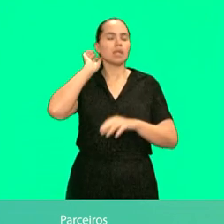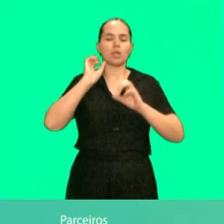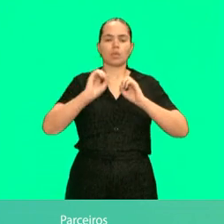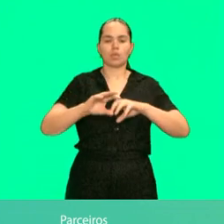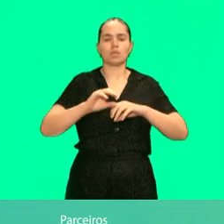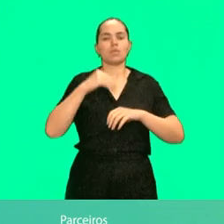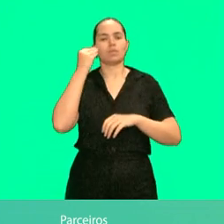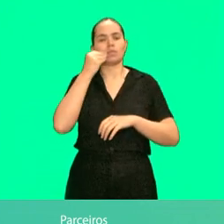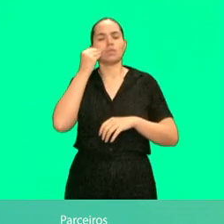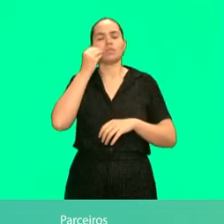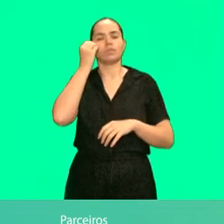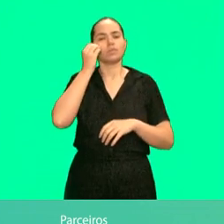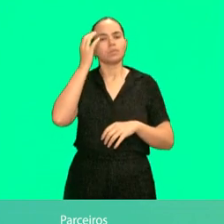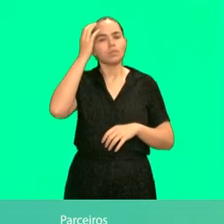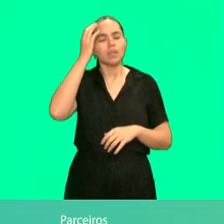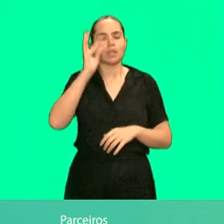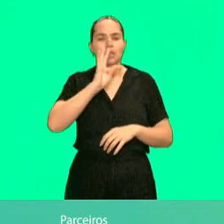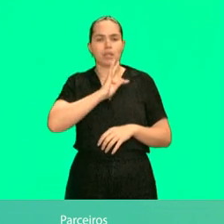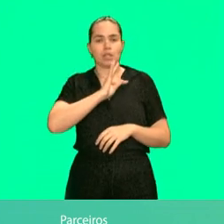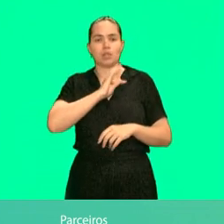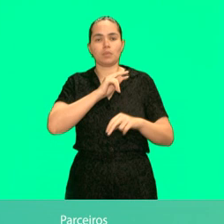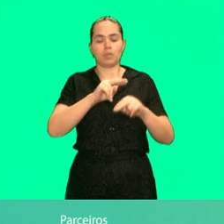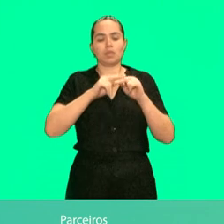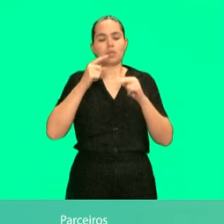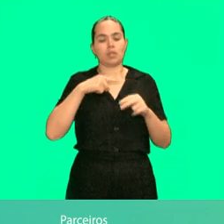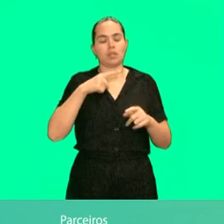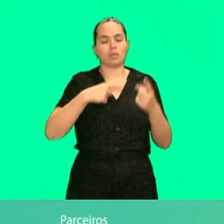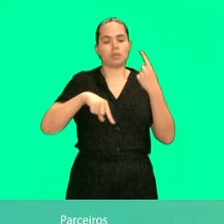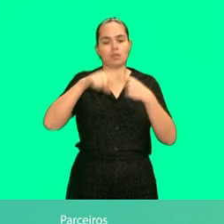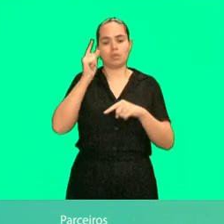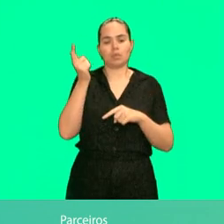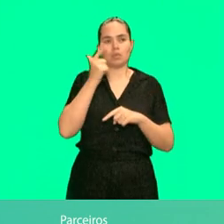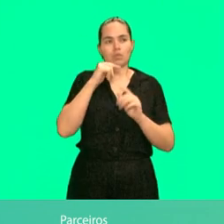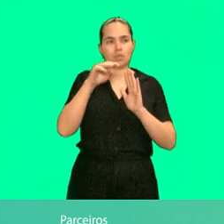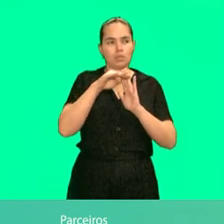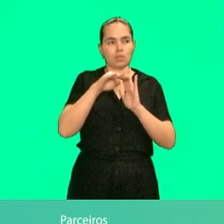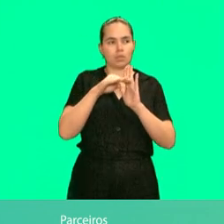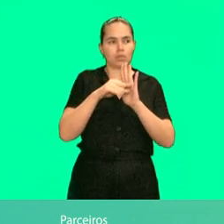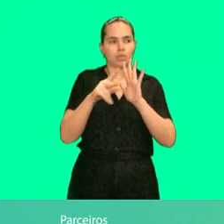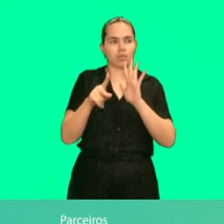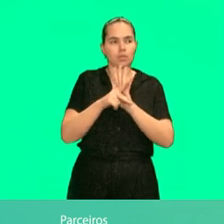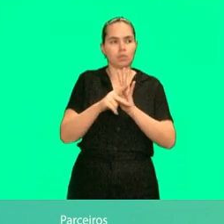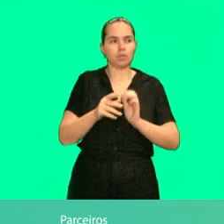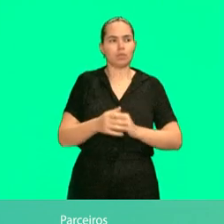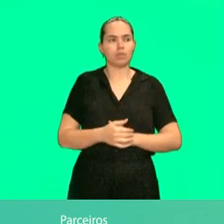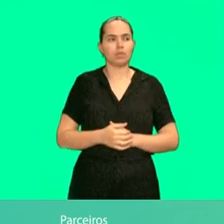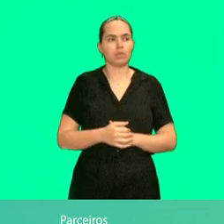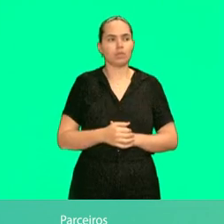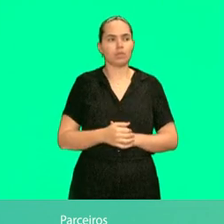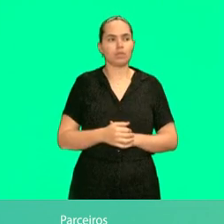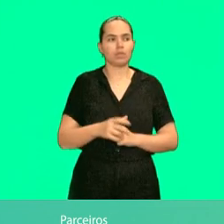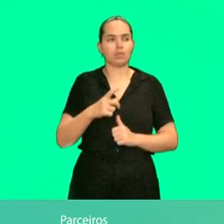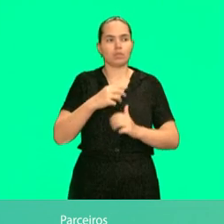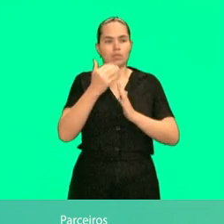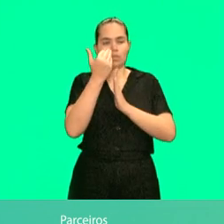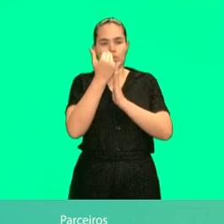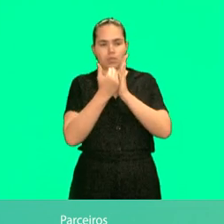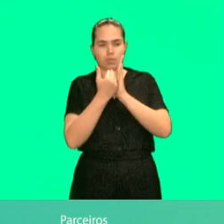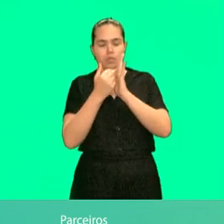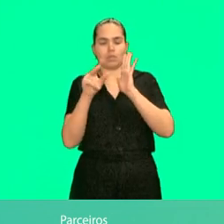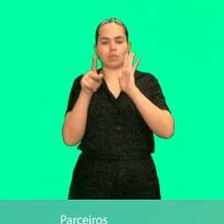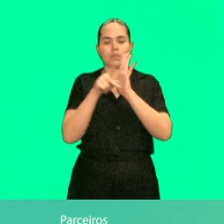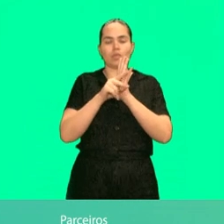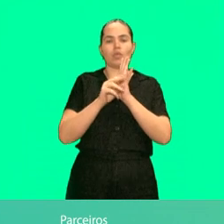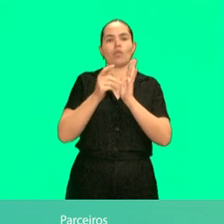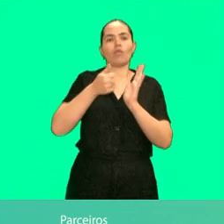That's where education and technical knowledge comes in. The great advantage is its